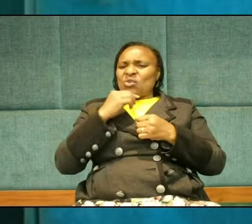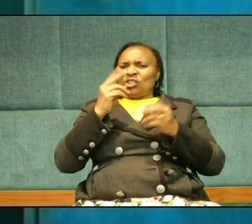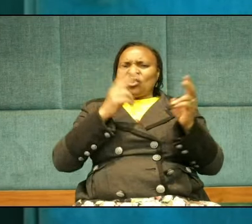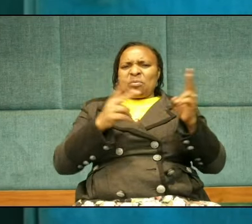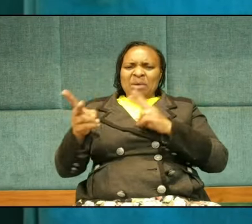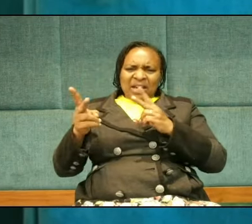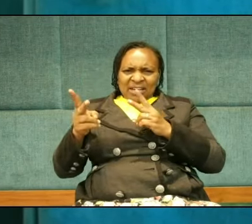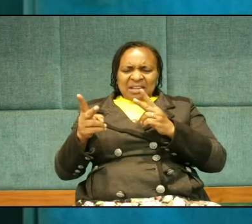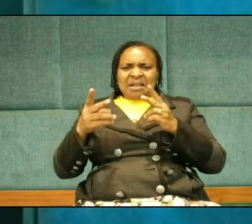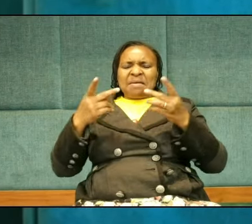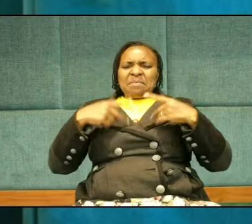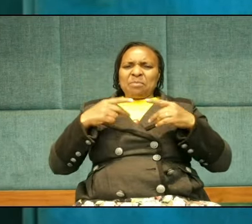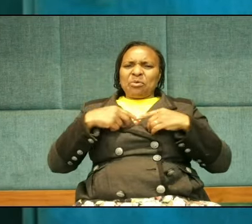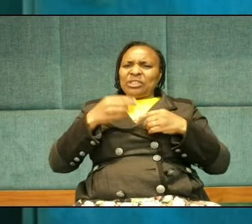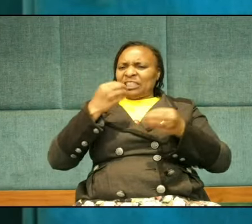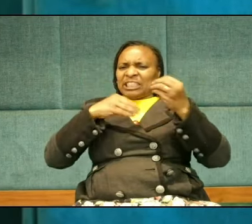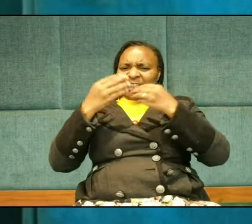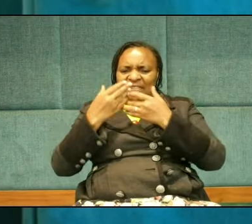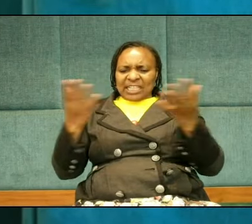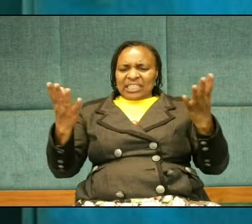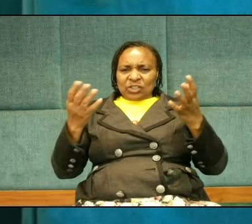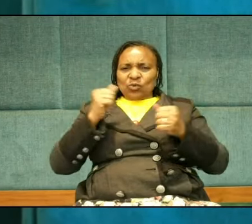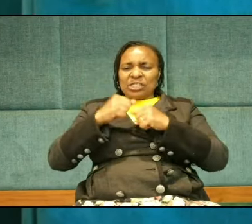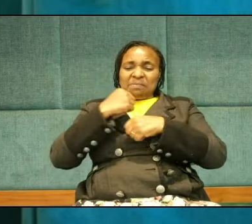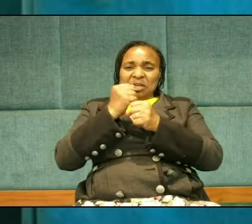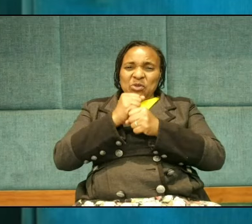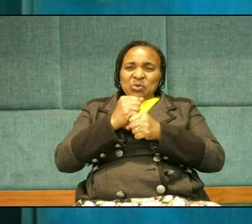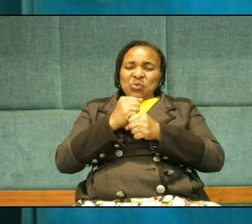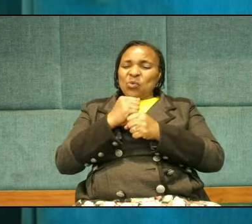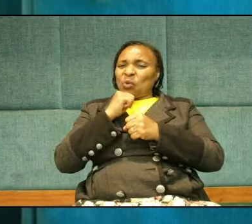that make them dumb, but what you eat